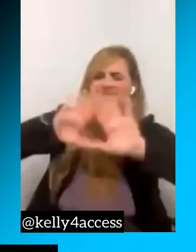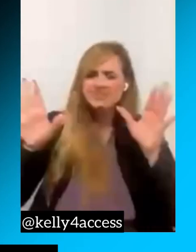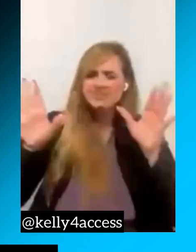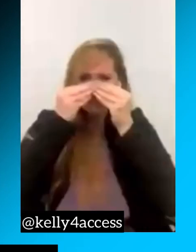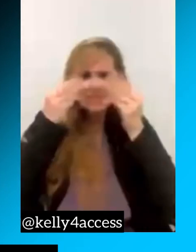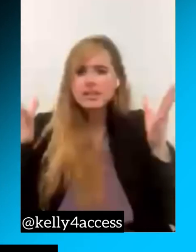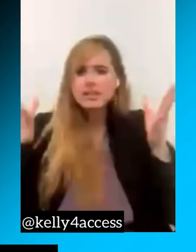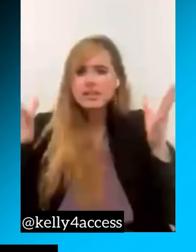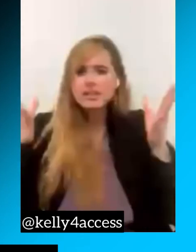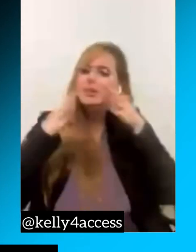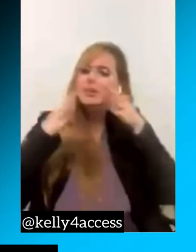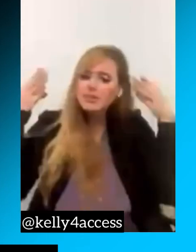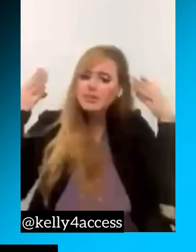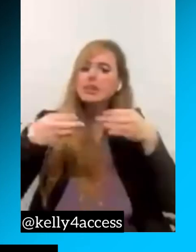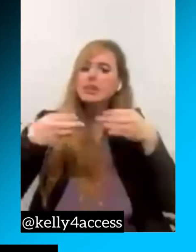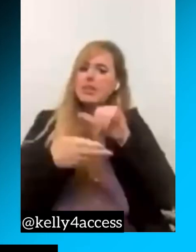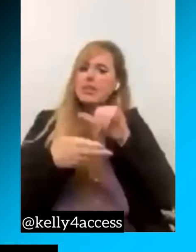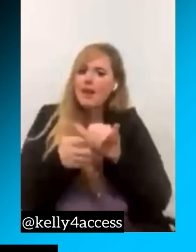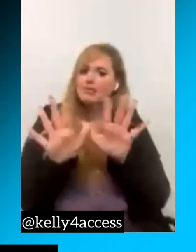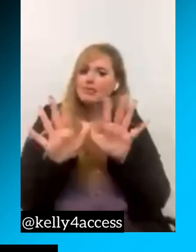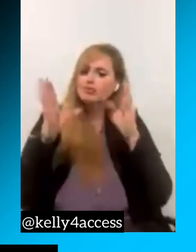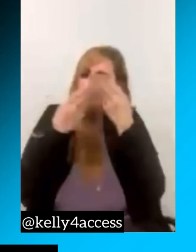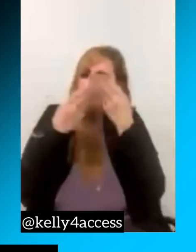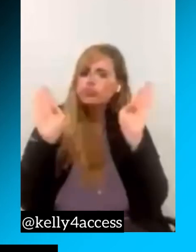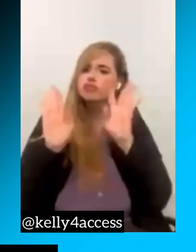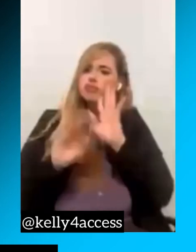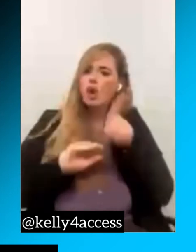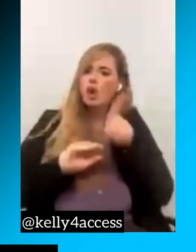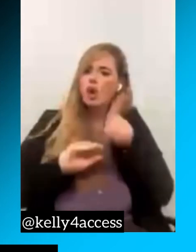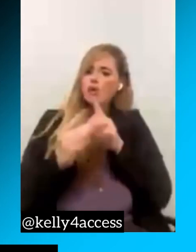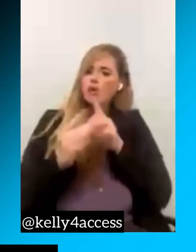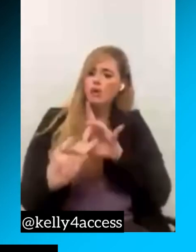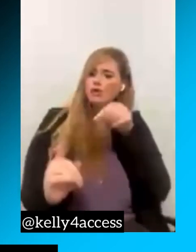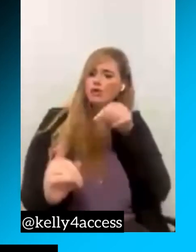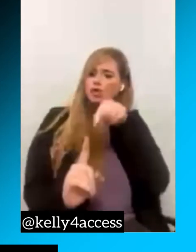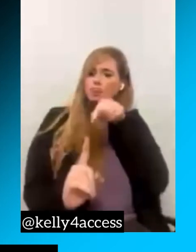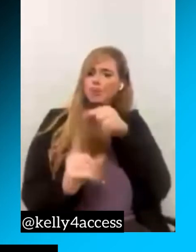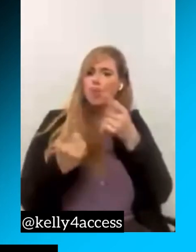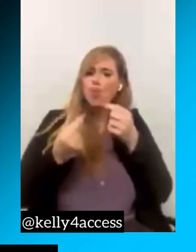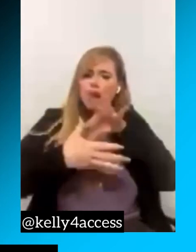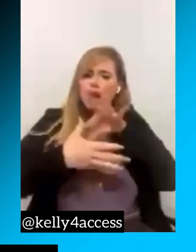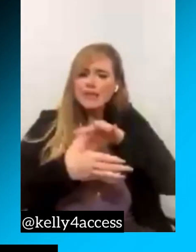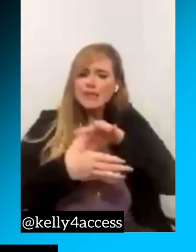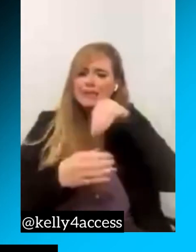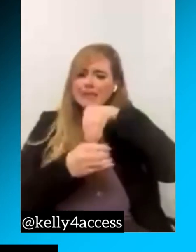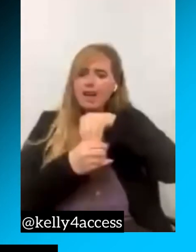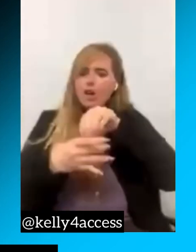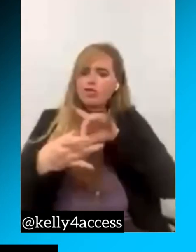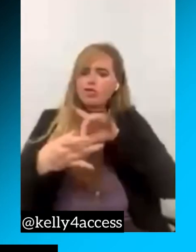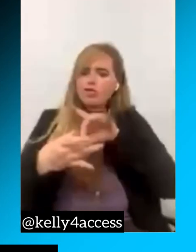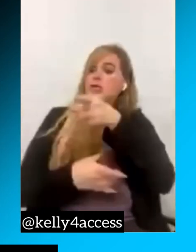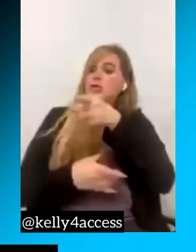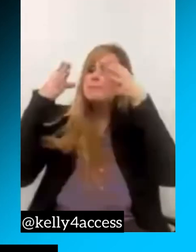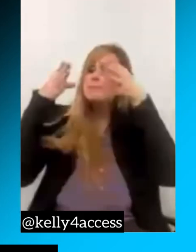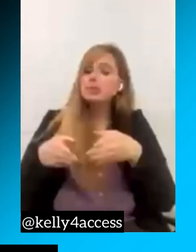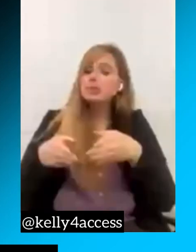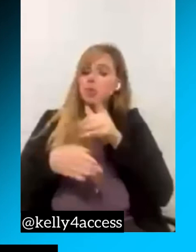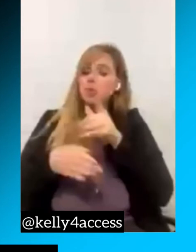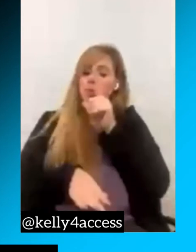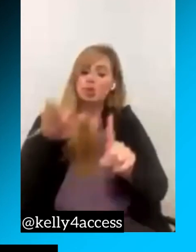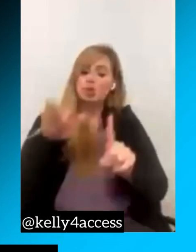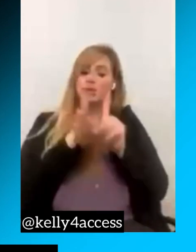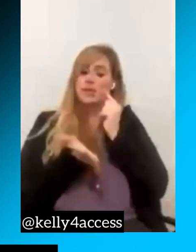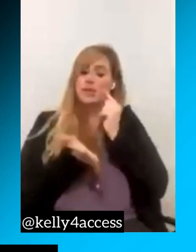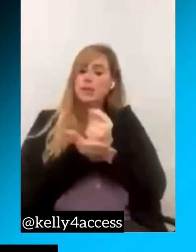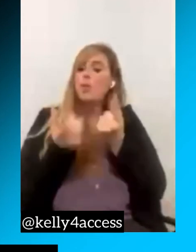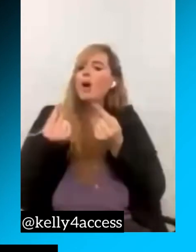any good therapist would not focus on the structure. They would focus on what the person wants from the therapy. And then the other thing